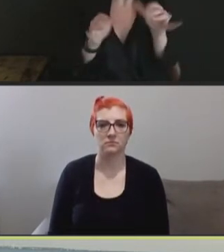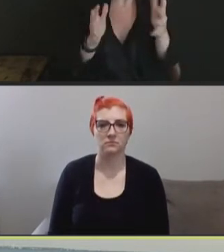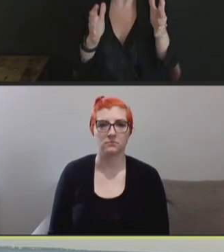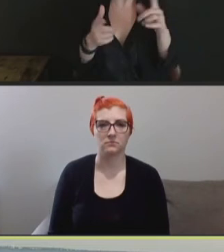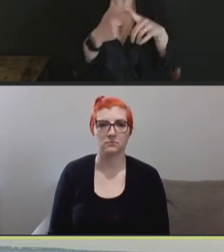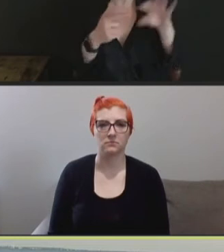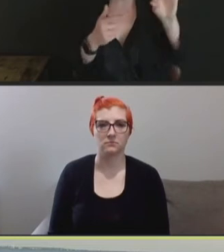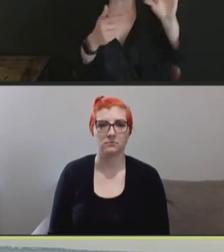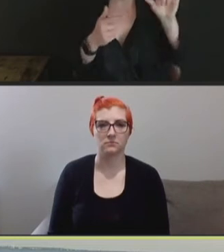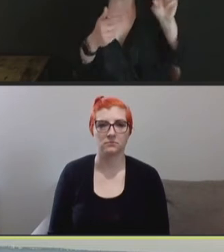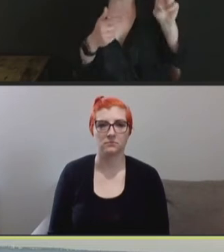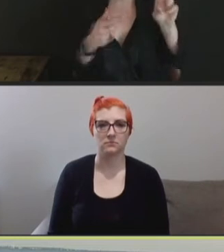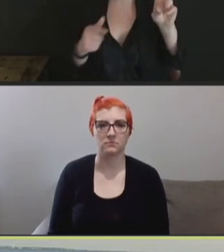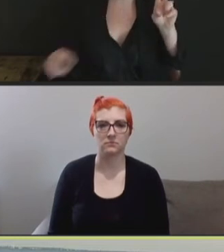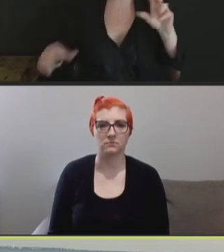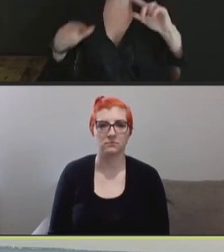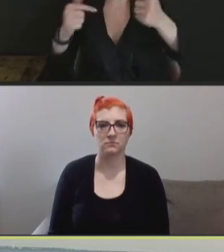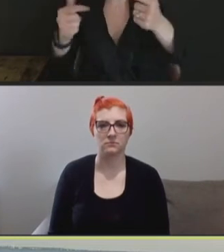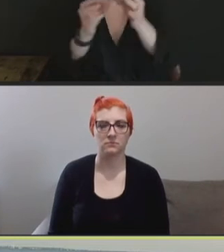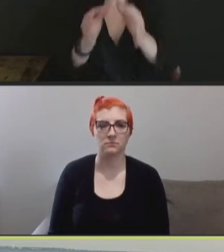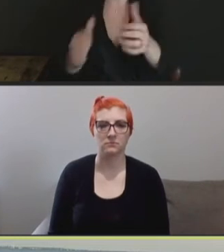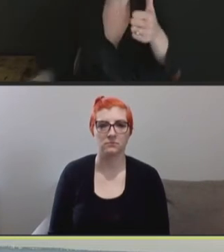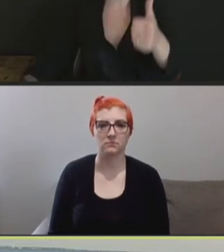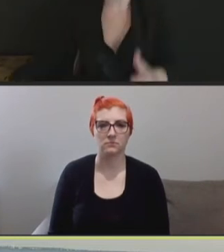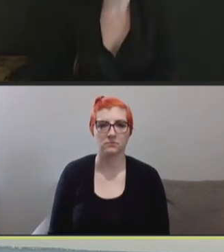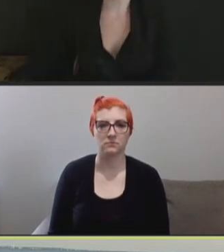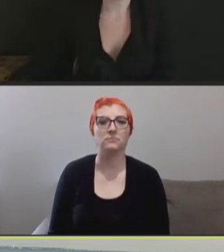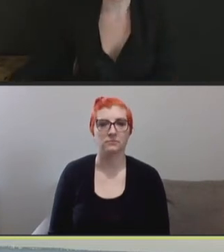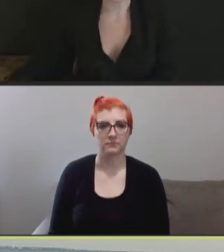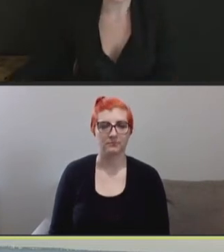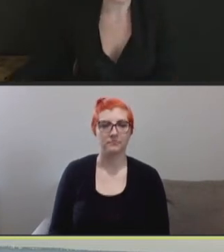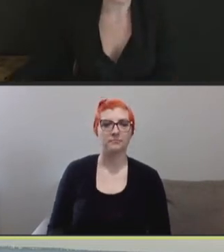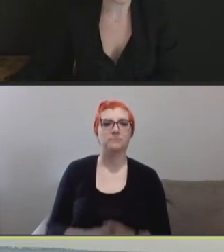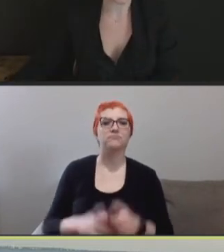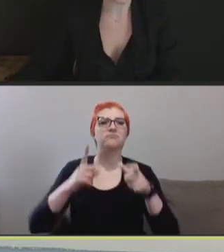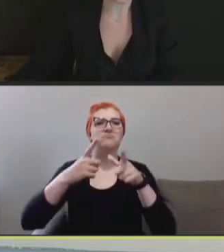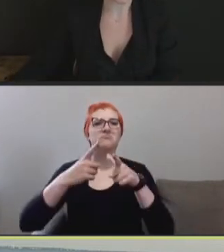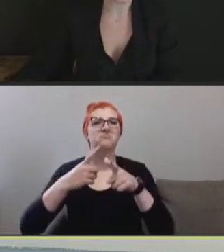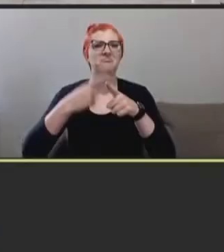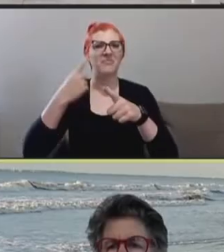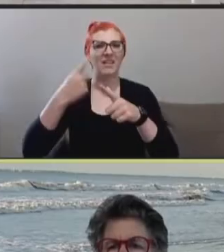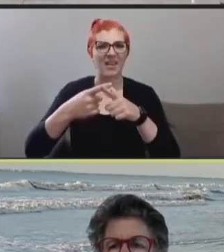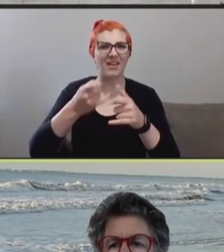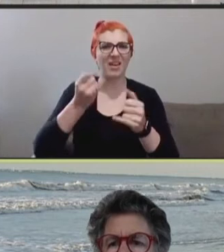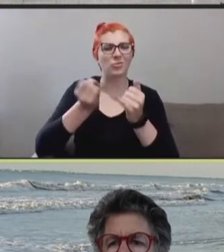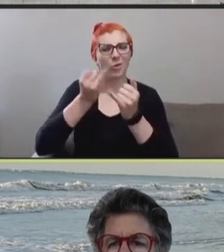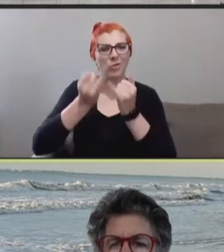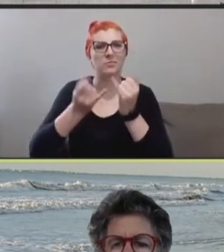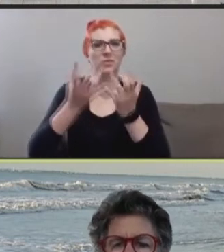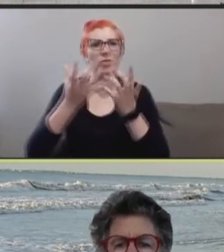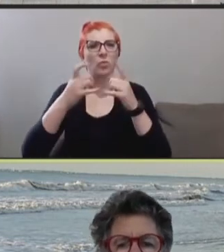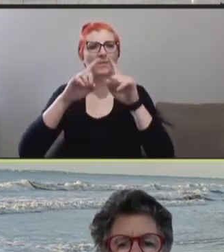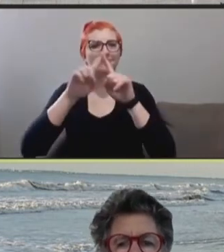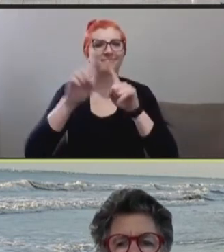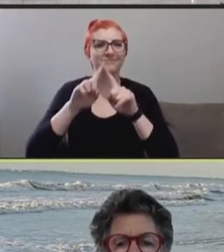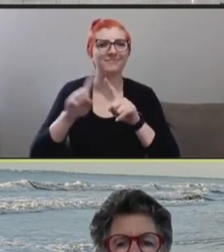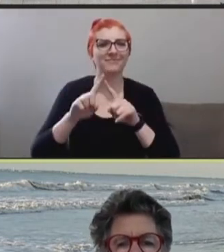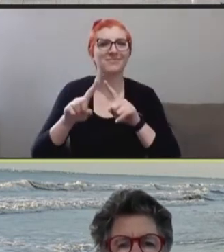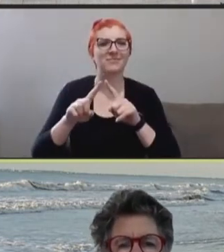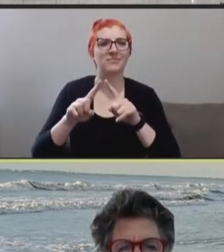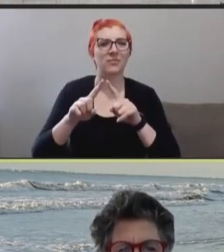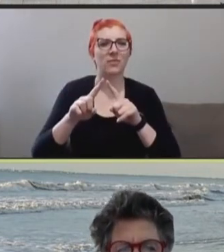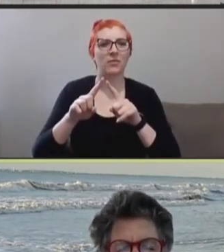flu. And then ultimately looking to have vaccine libraries for each virus family. Next